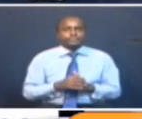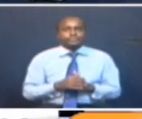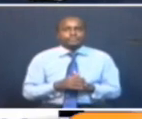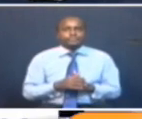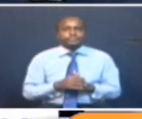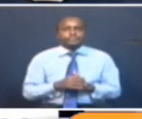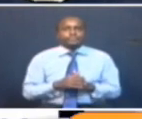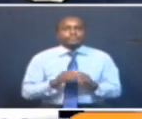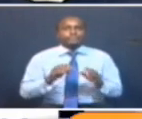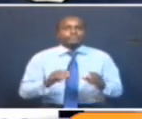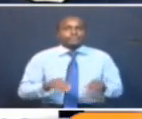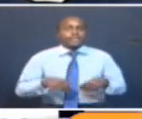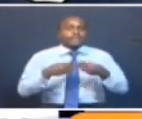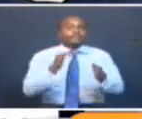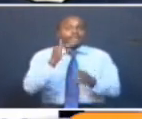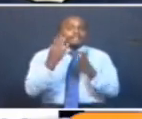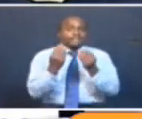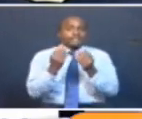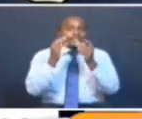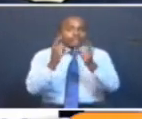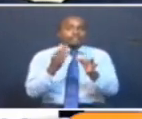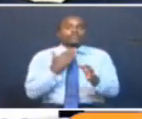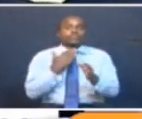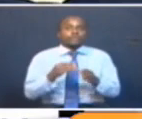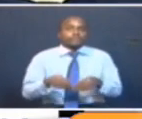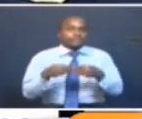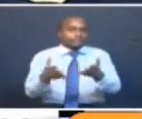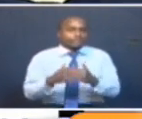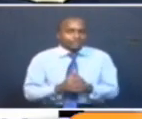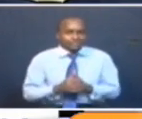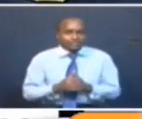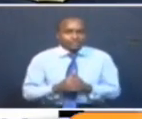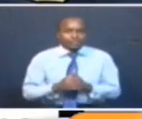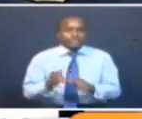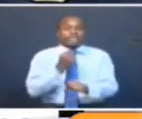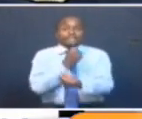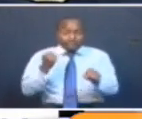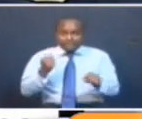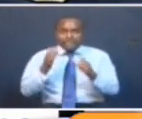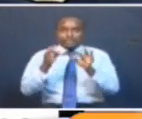Giving is easy if you want to give. Giving is very difficult if you don't.